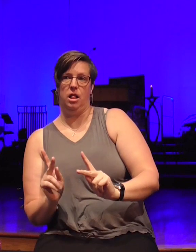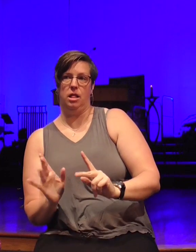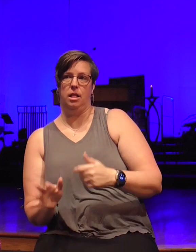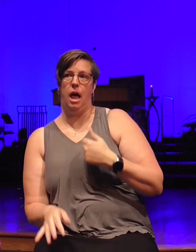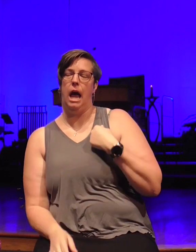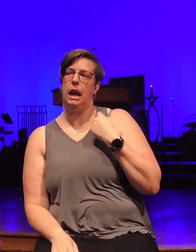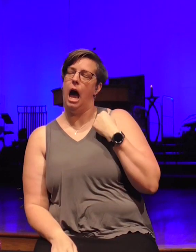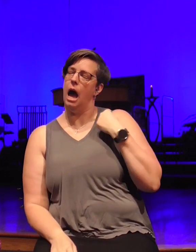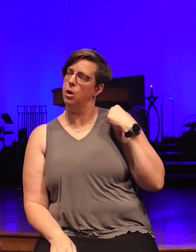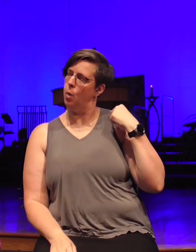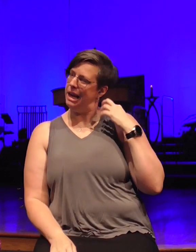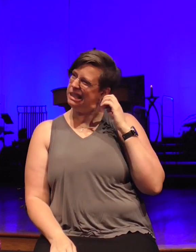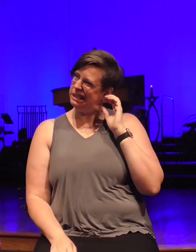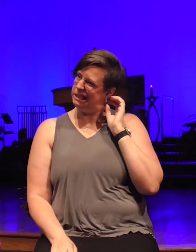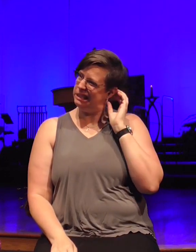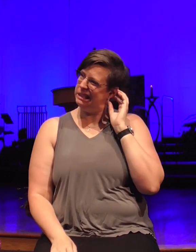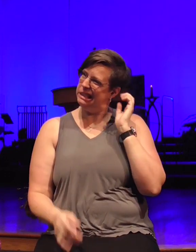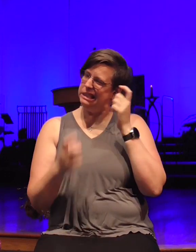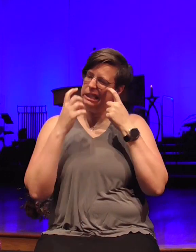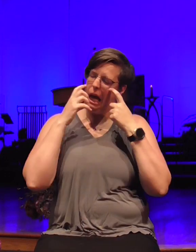And I was like,